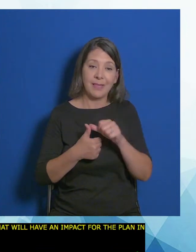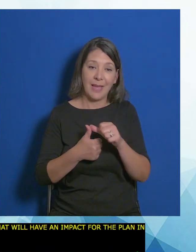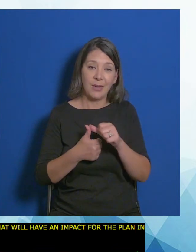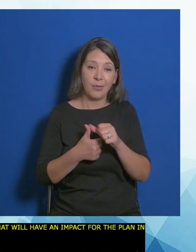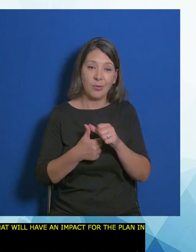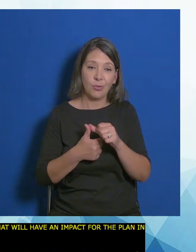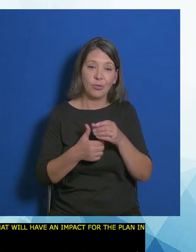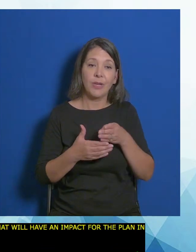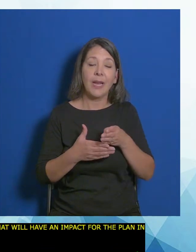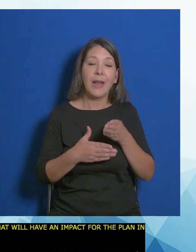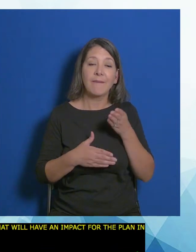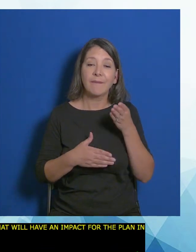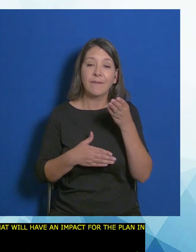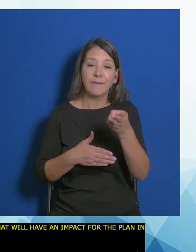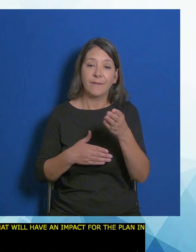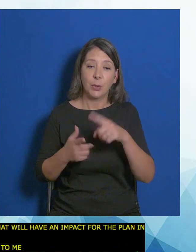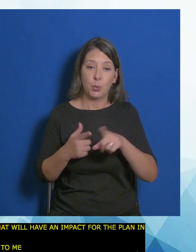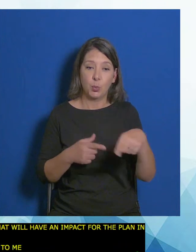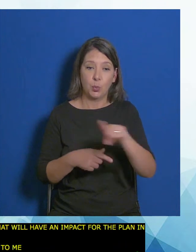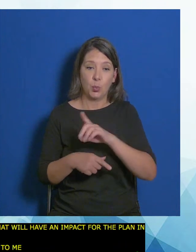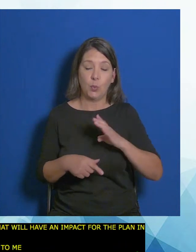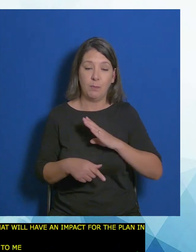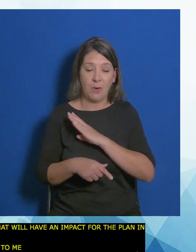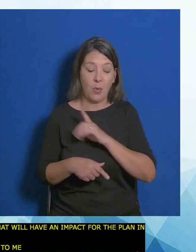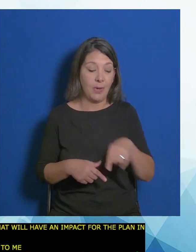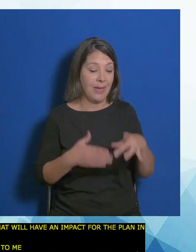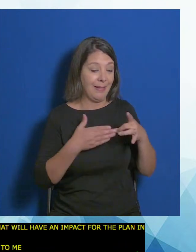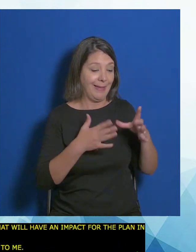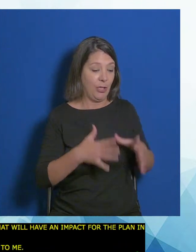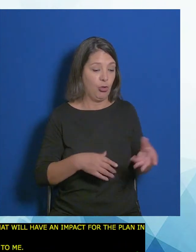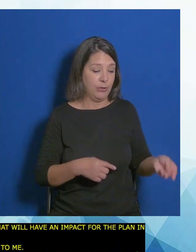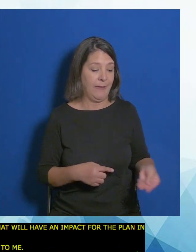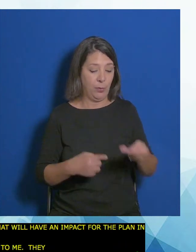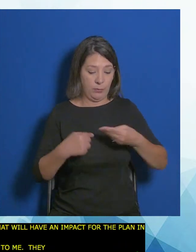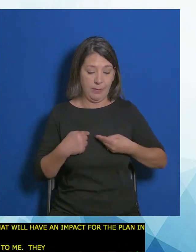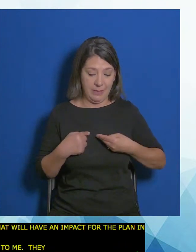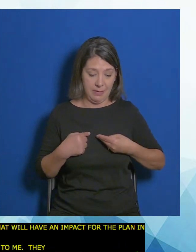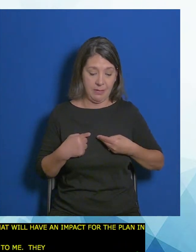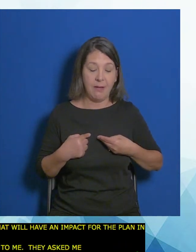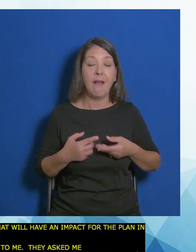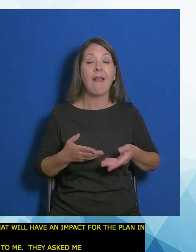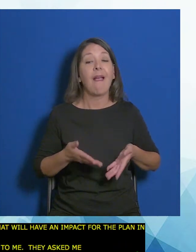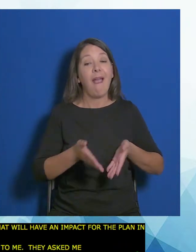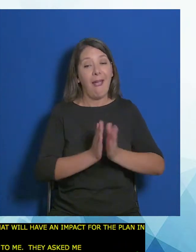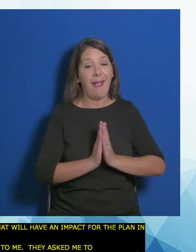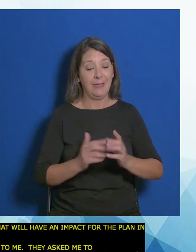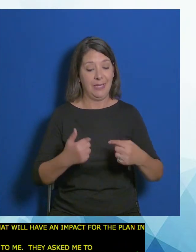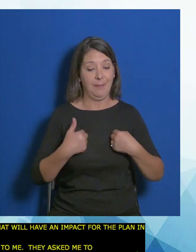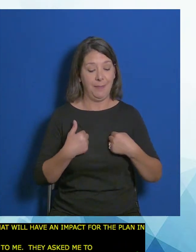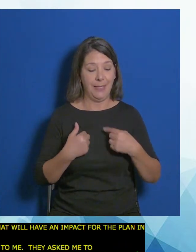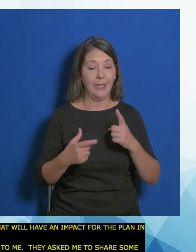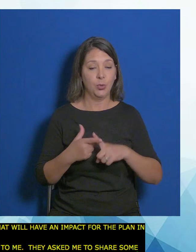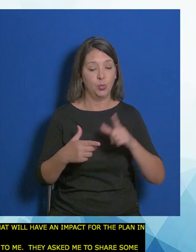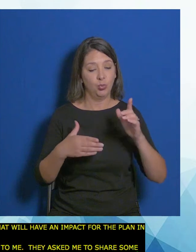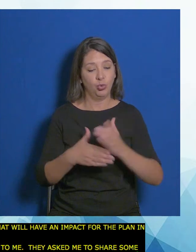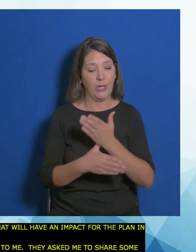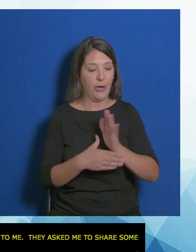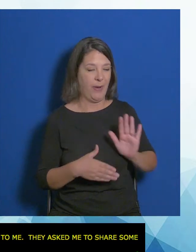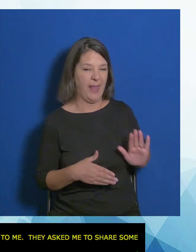and they gave it to me. They asked me to share some of their thoughts with you.